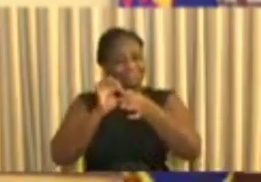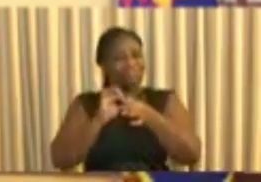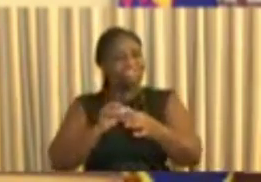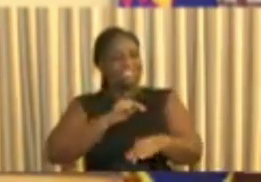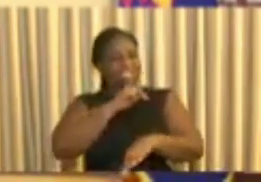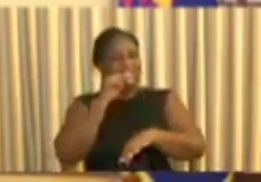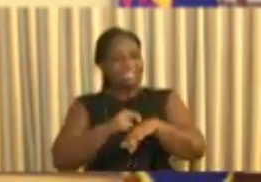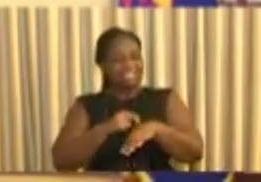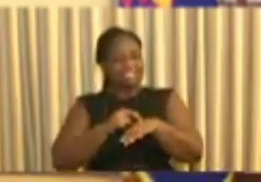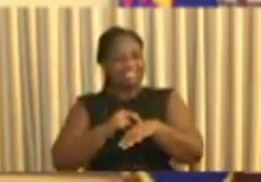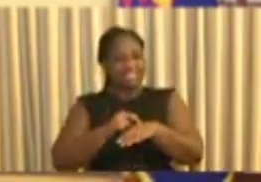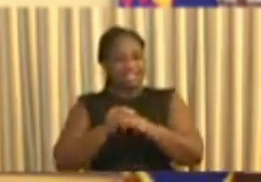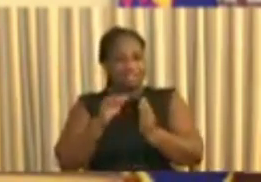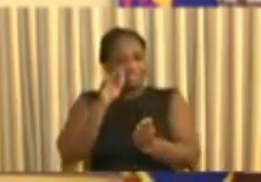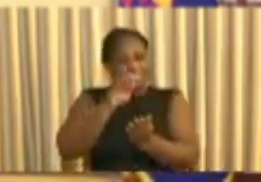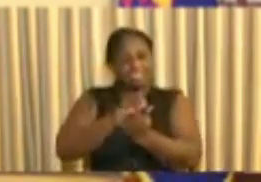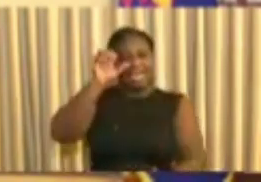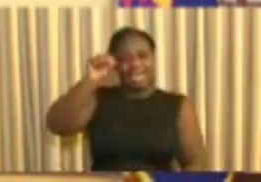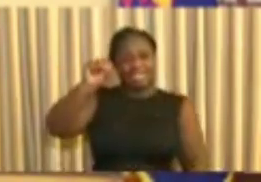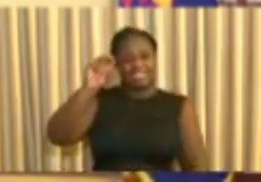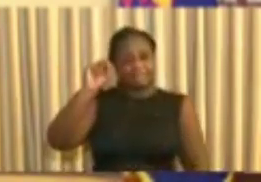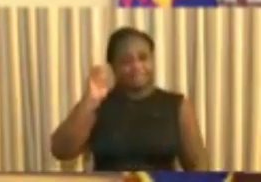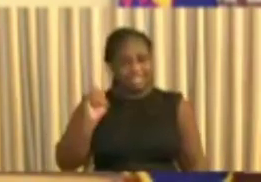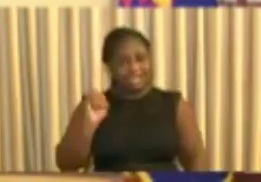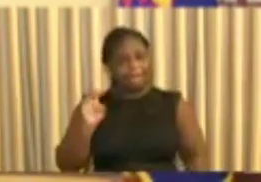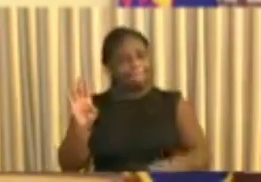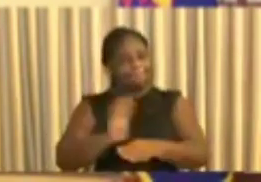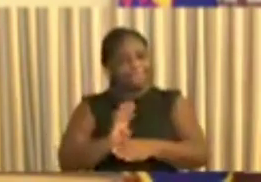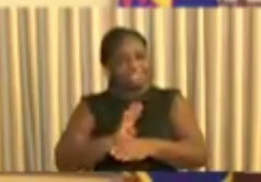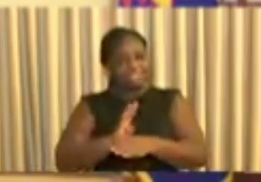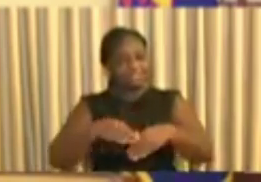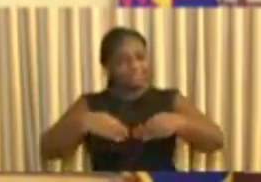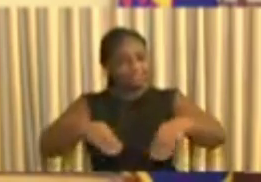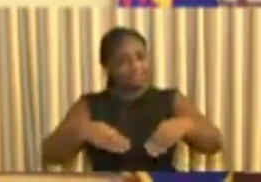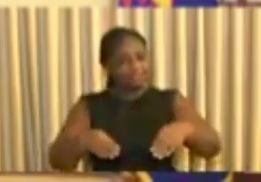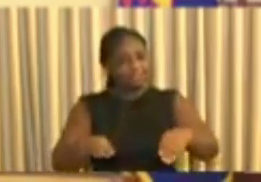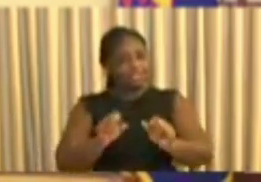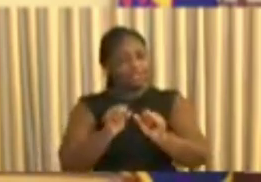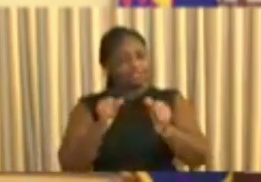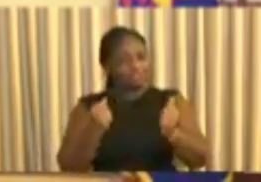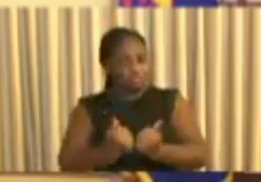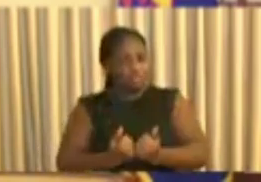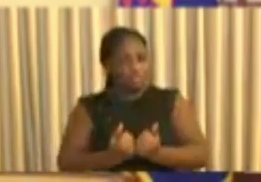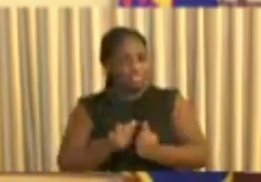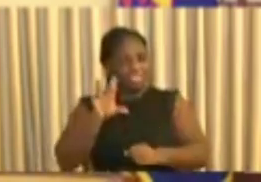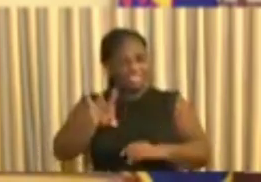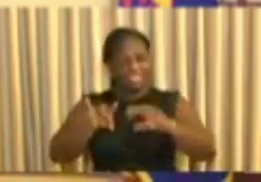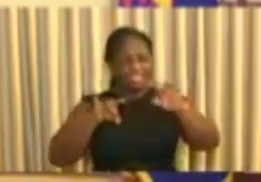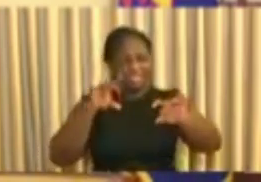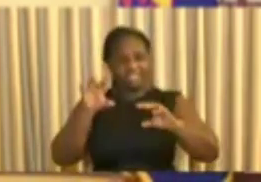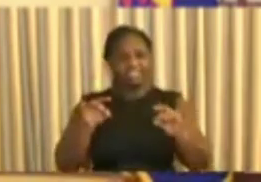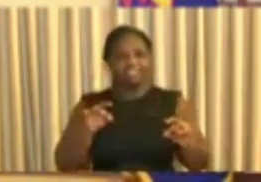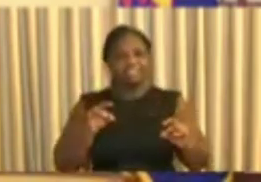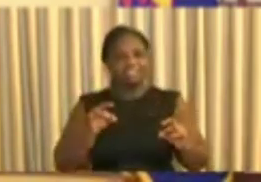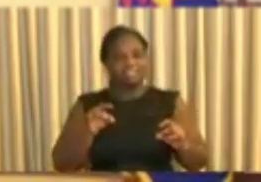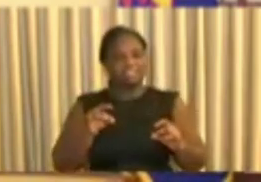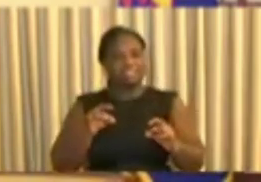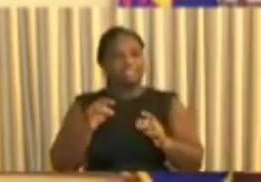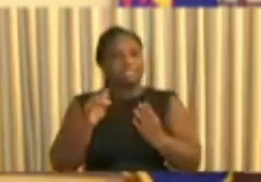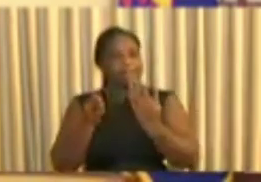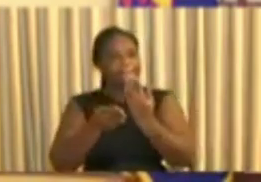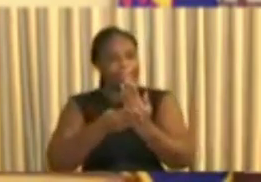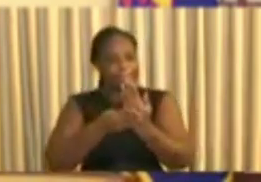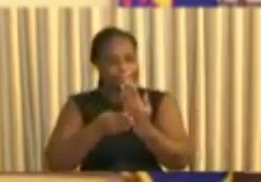with the National Board for Small-Scale Industries, business and trade associations, and selected commercial and rural